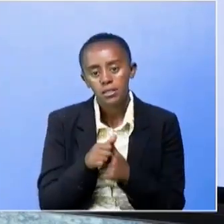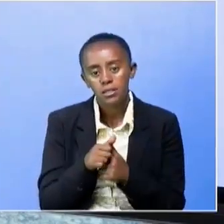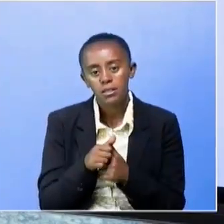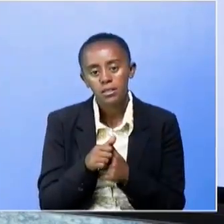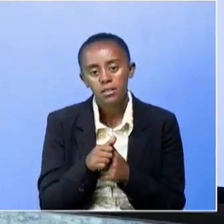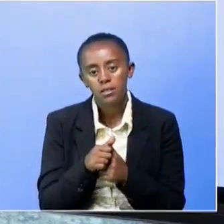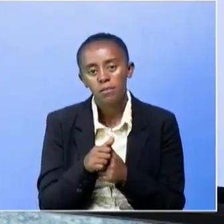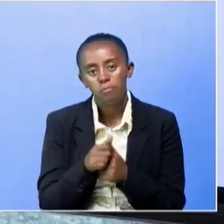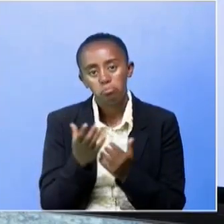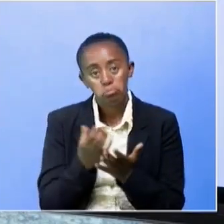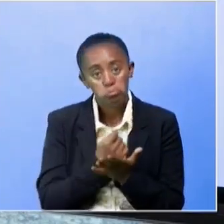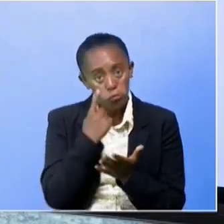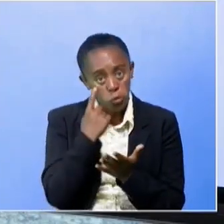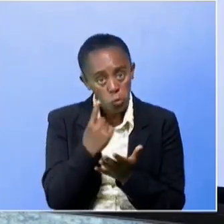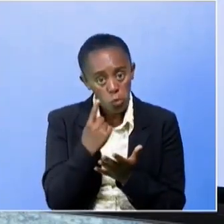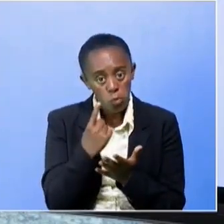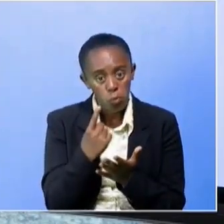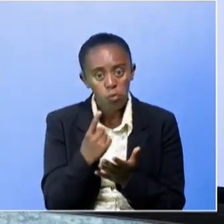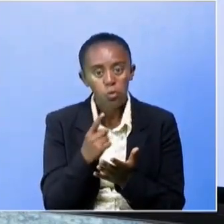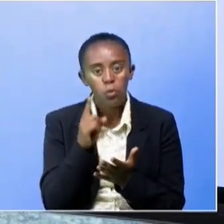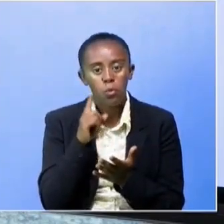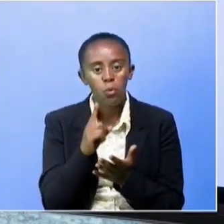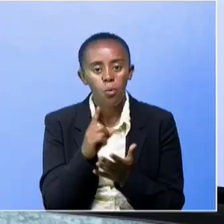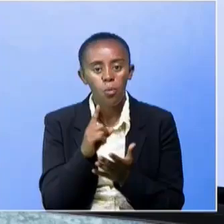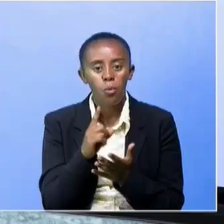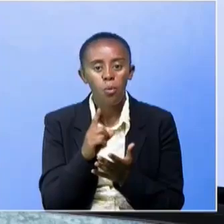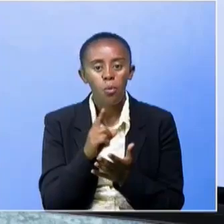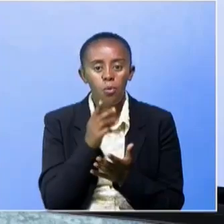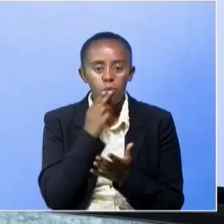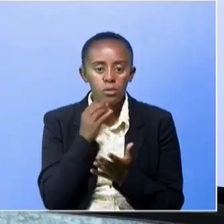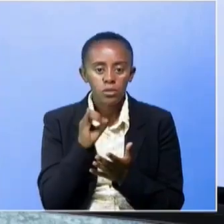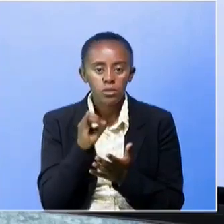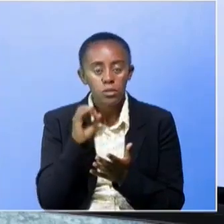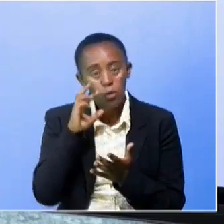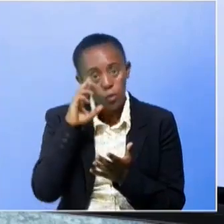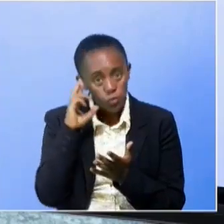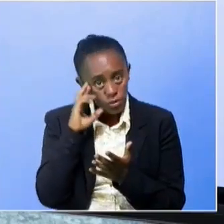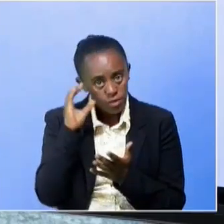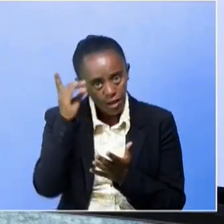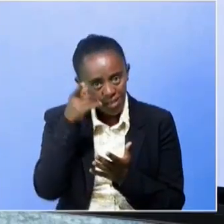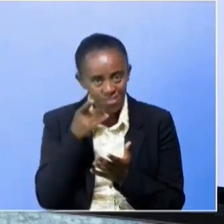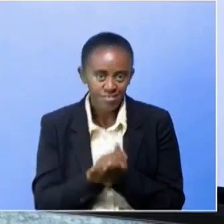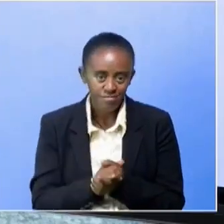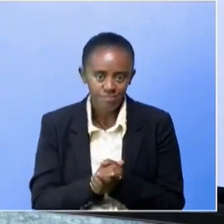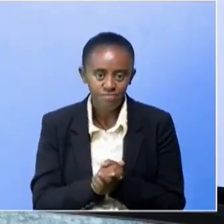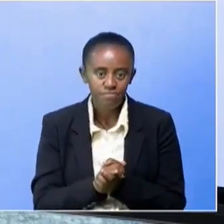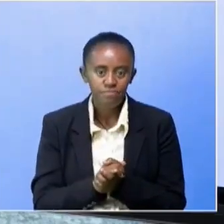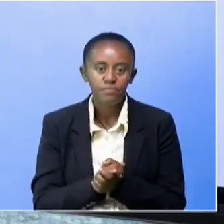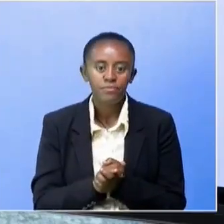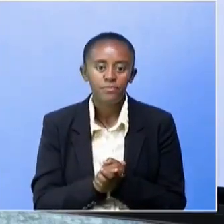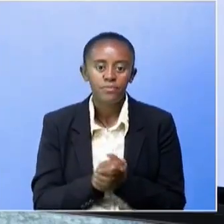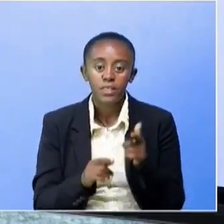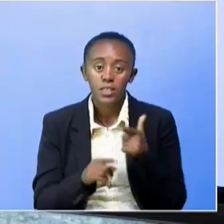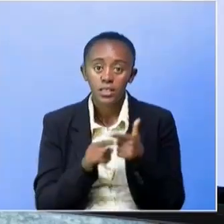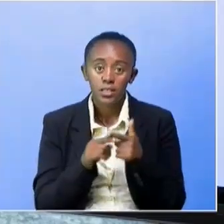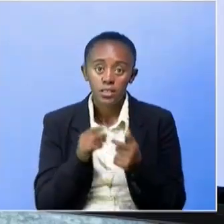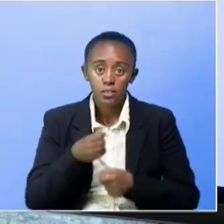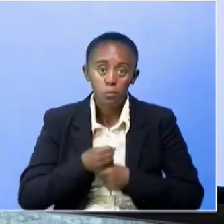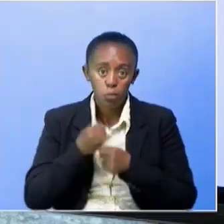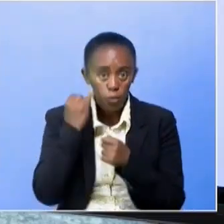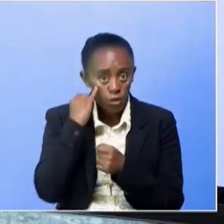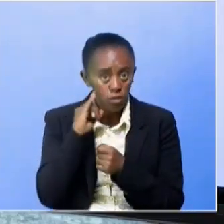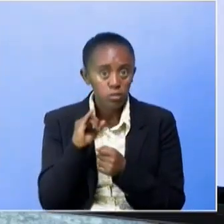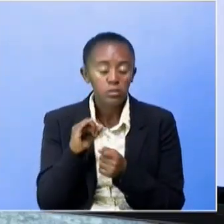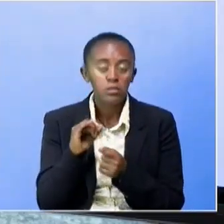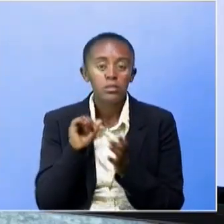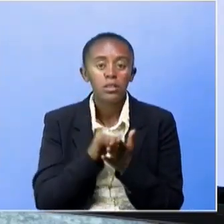Here we have taken one, that is what? Smoking causes cancer. The second supporting idea that